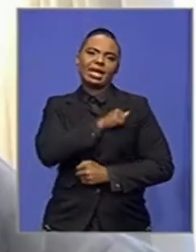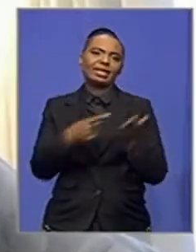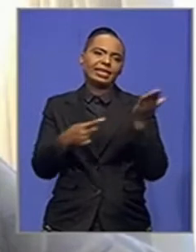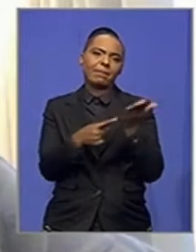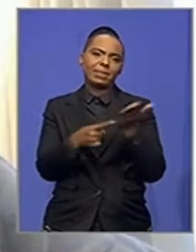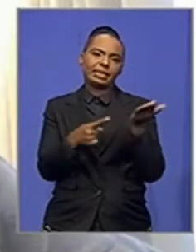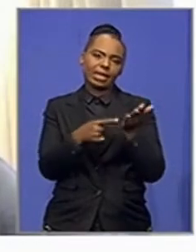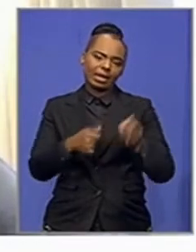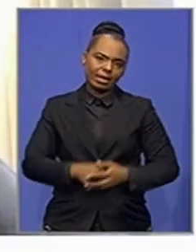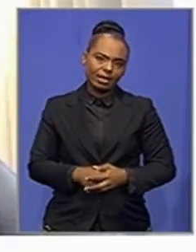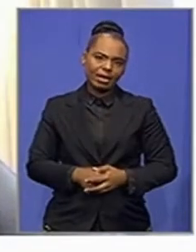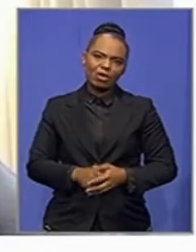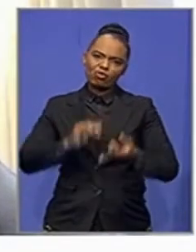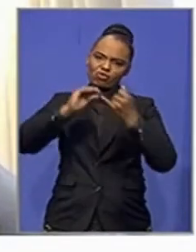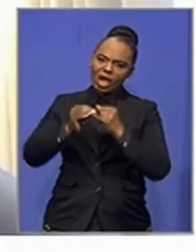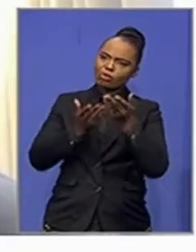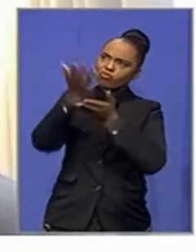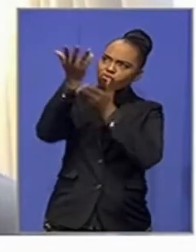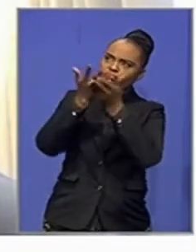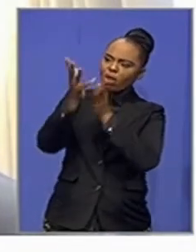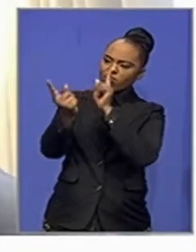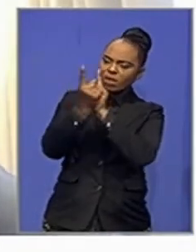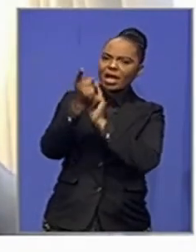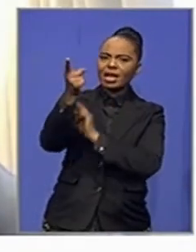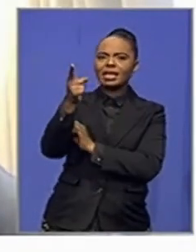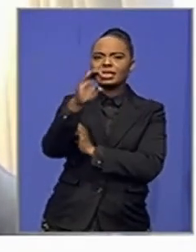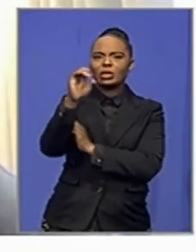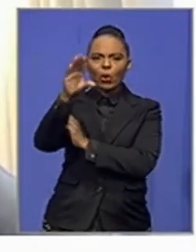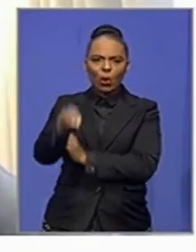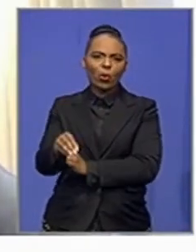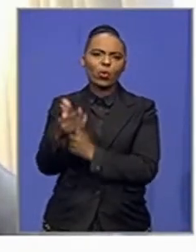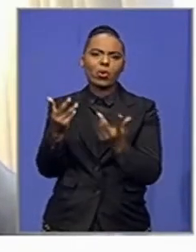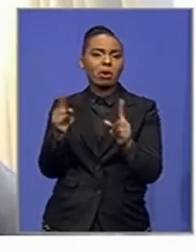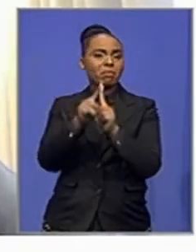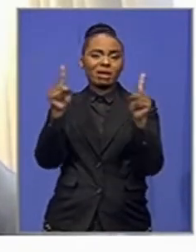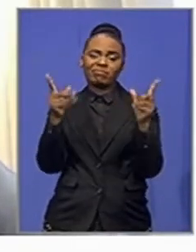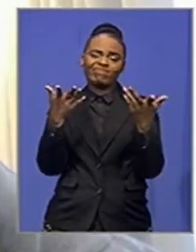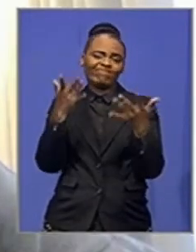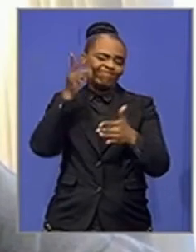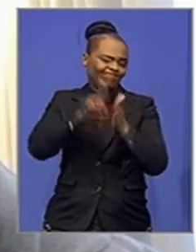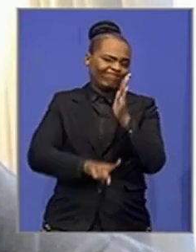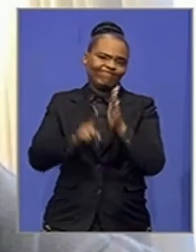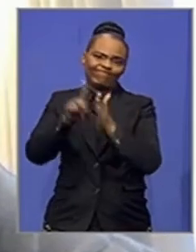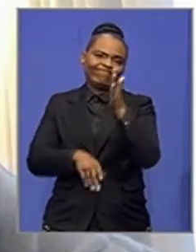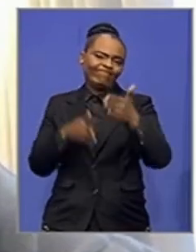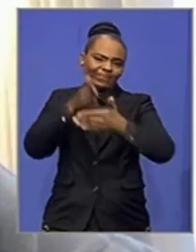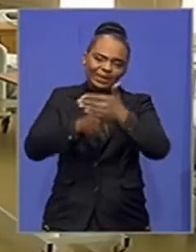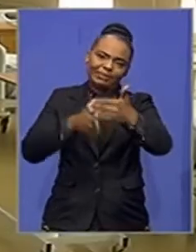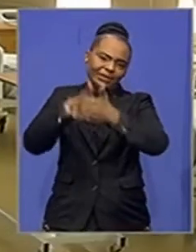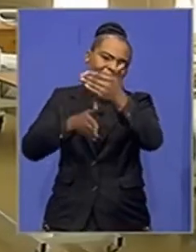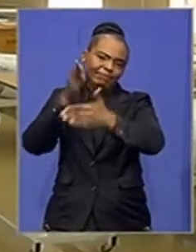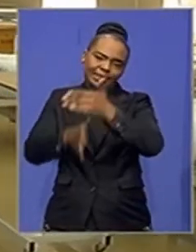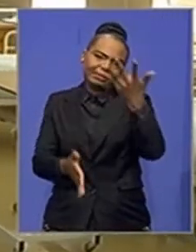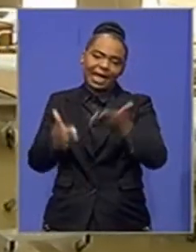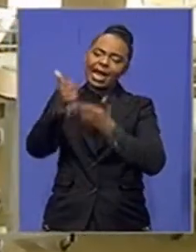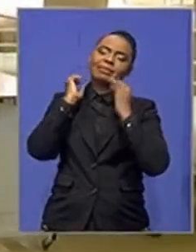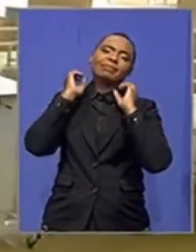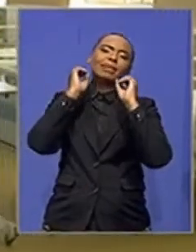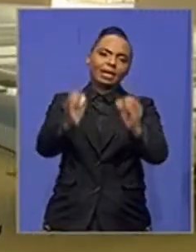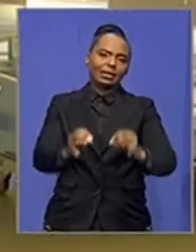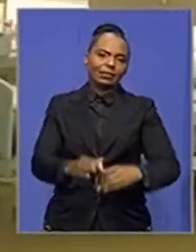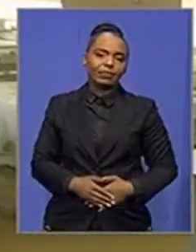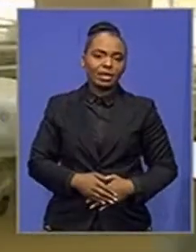with the CEO, with everyone in that hospital, but without any assistance. Ba lapa la